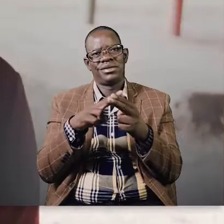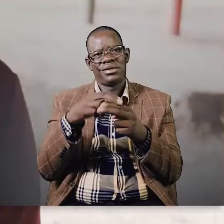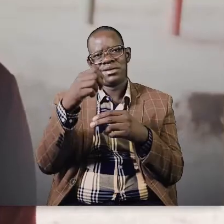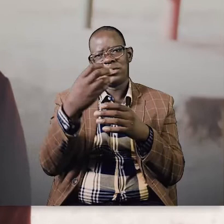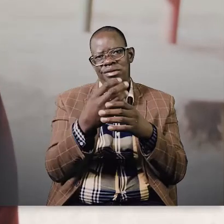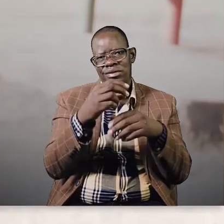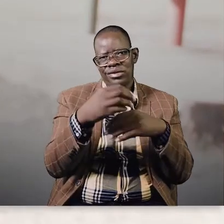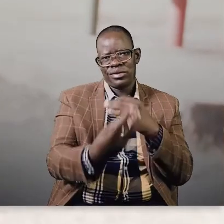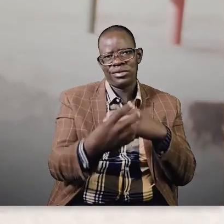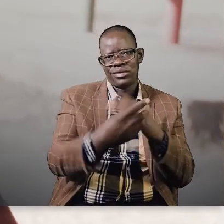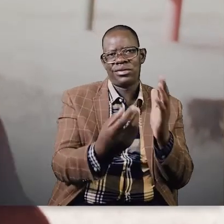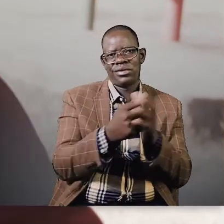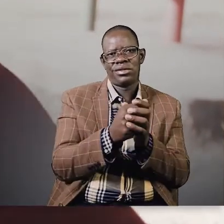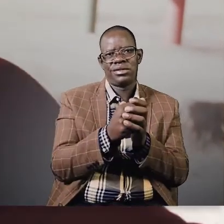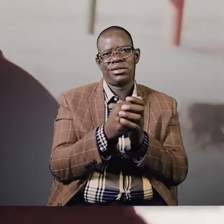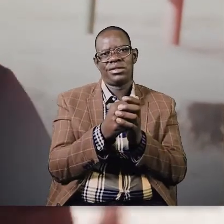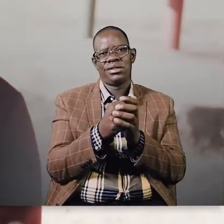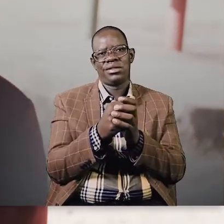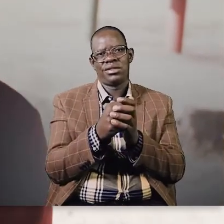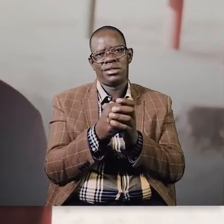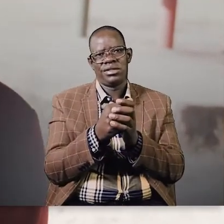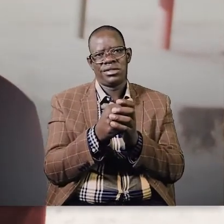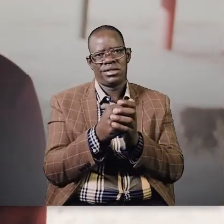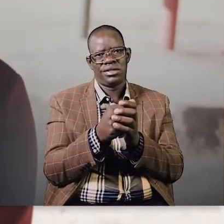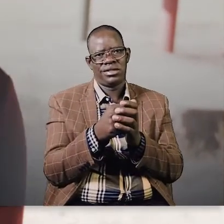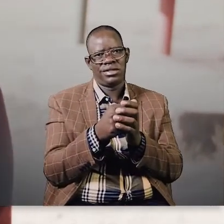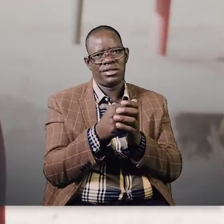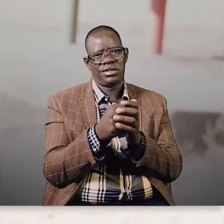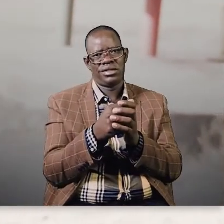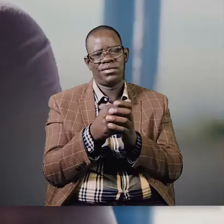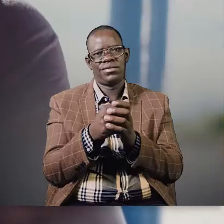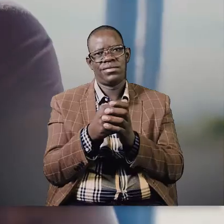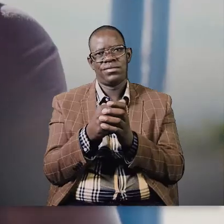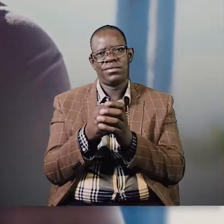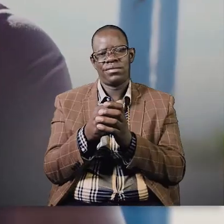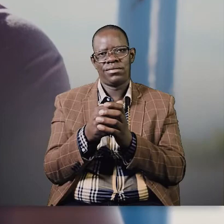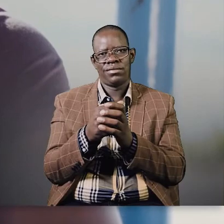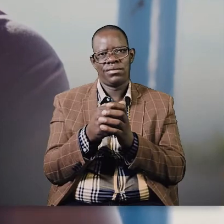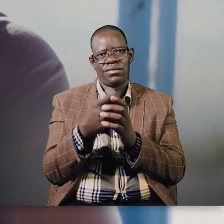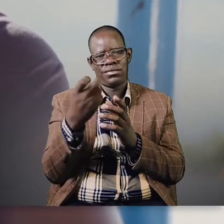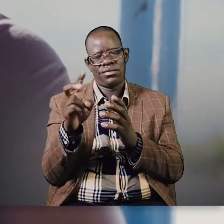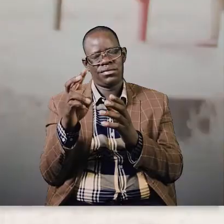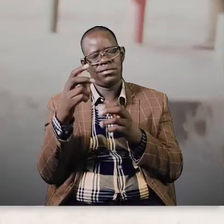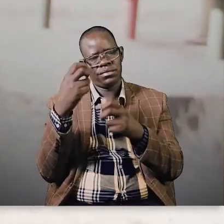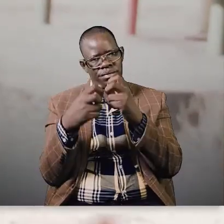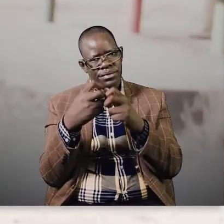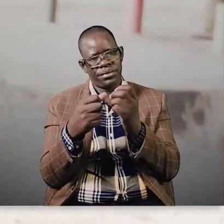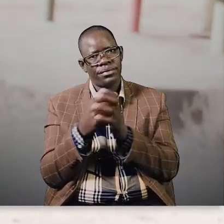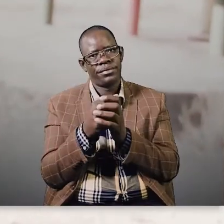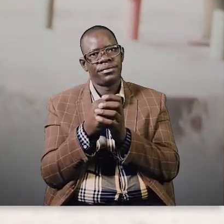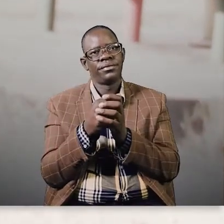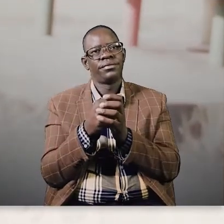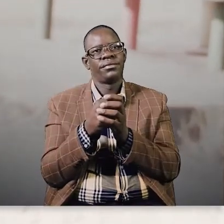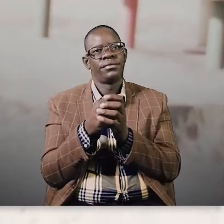they go, and this sewage is actually washed together with the waste from the ships, onto the shore, and this actually pollutes the